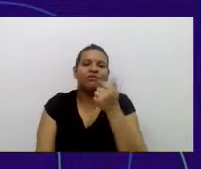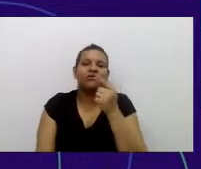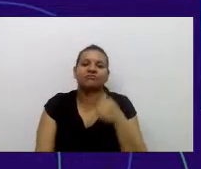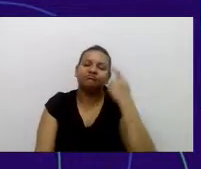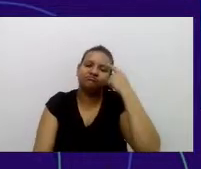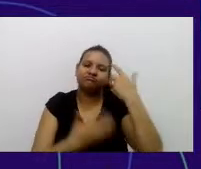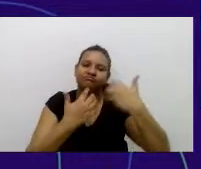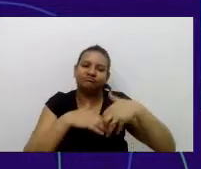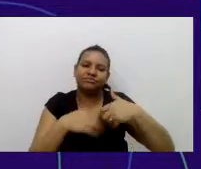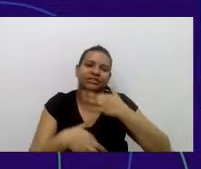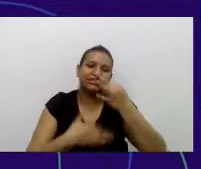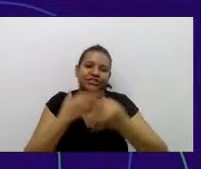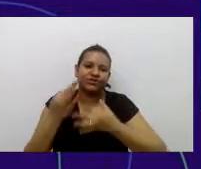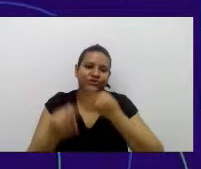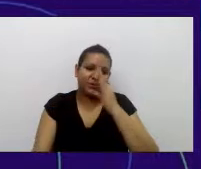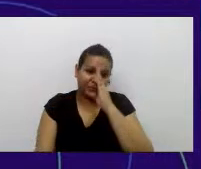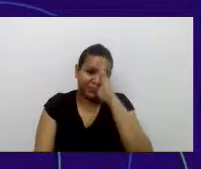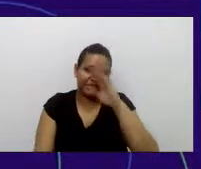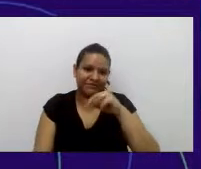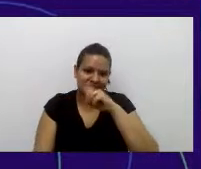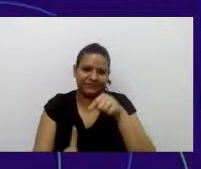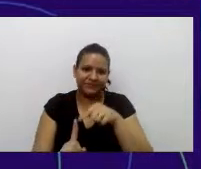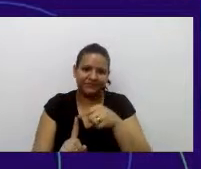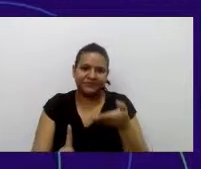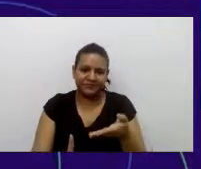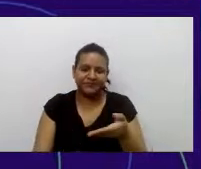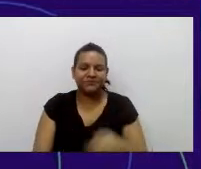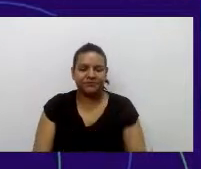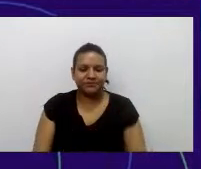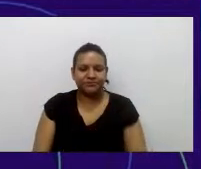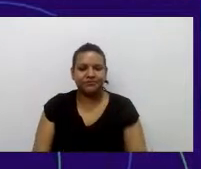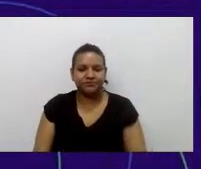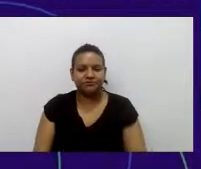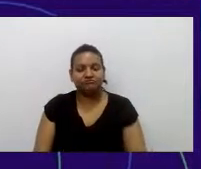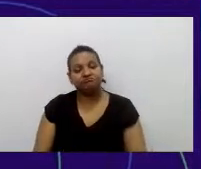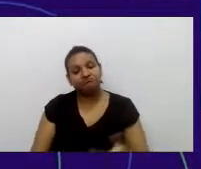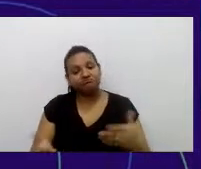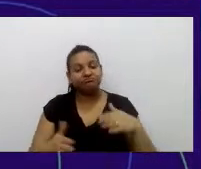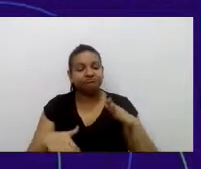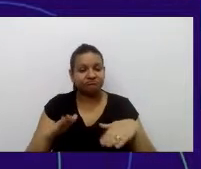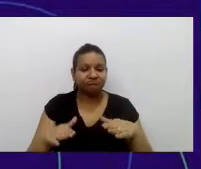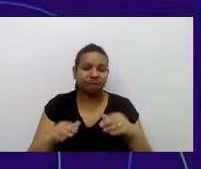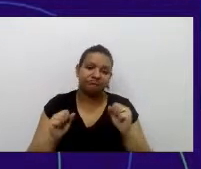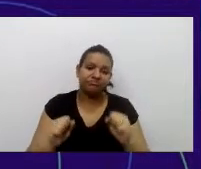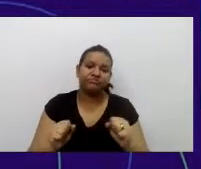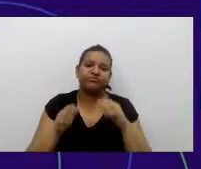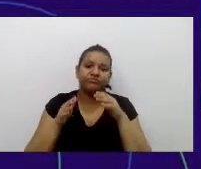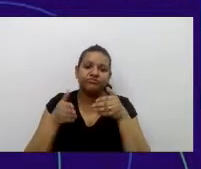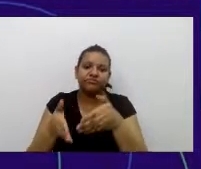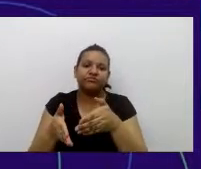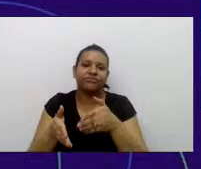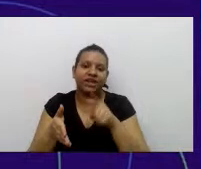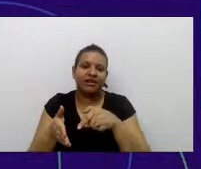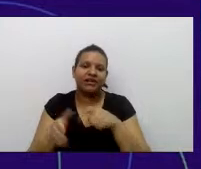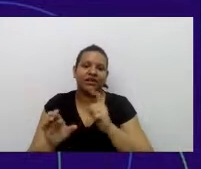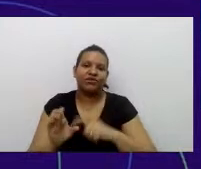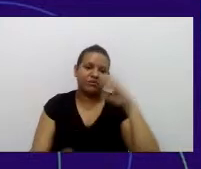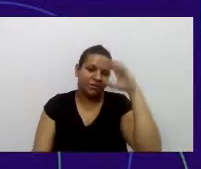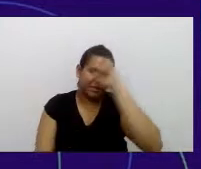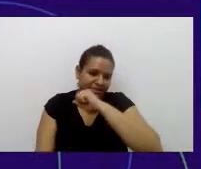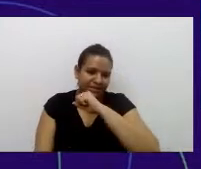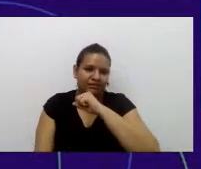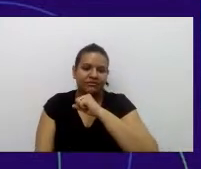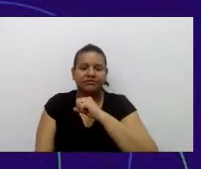And then maybe focusing on sort of autonomous learning and learning beyond the classroom. So I had a real essay